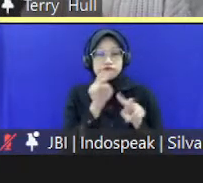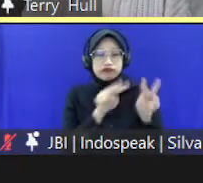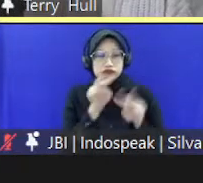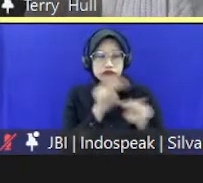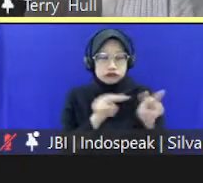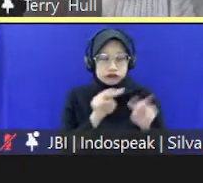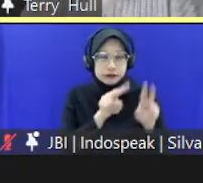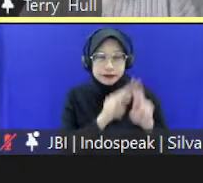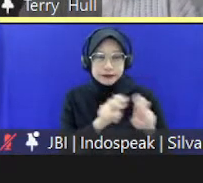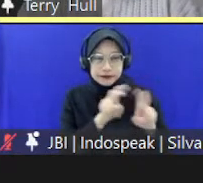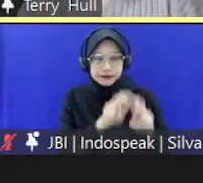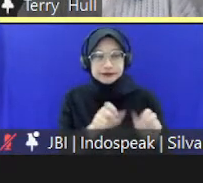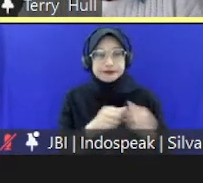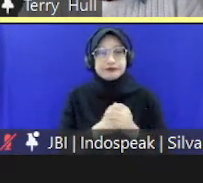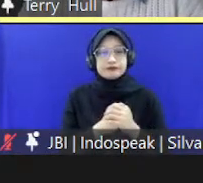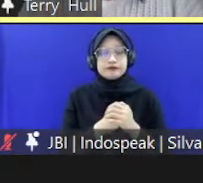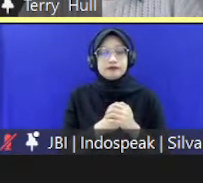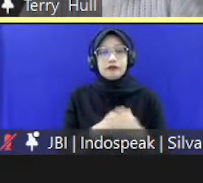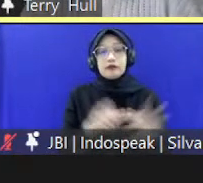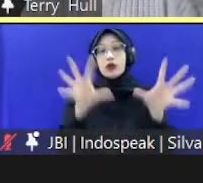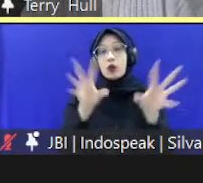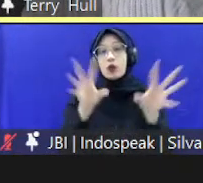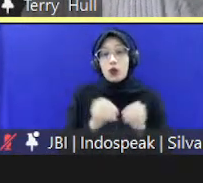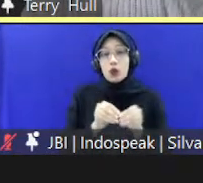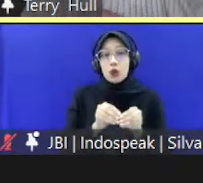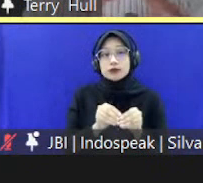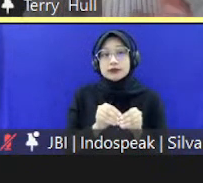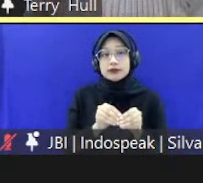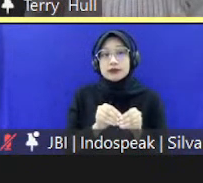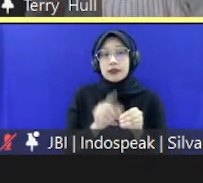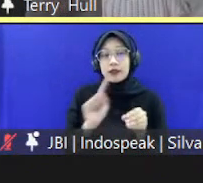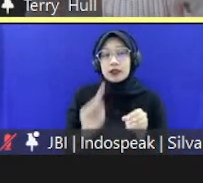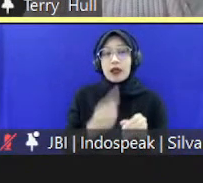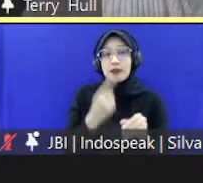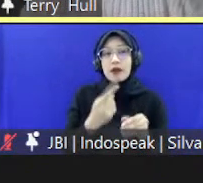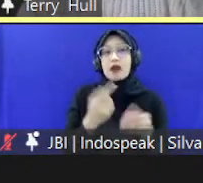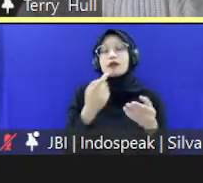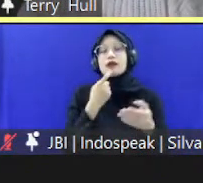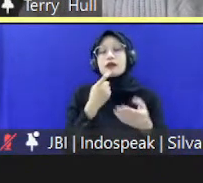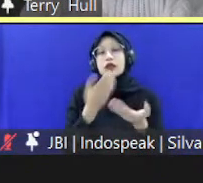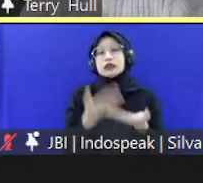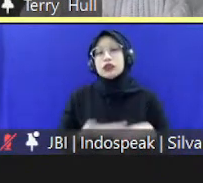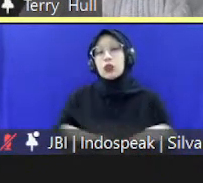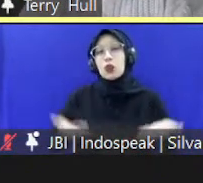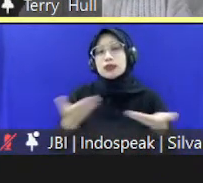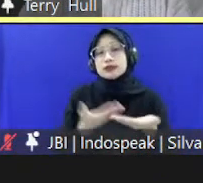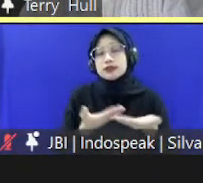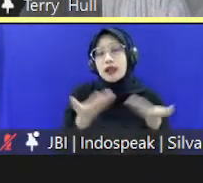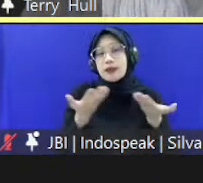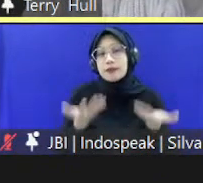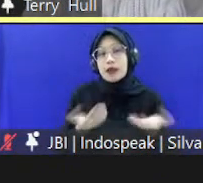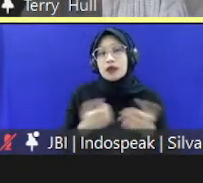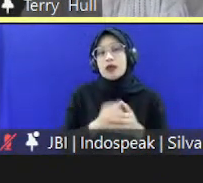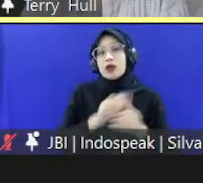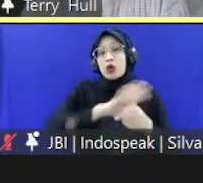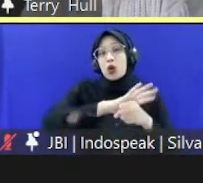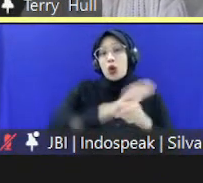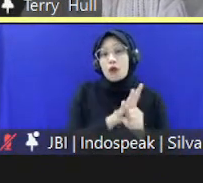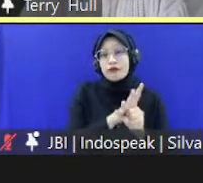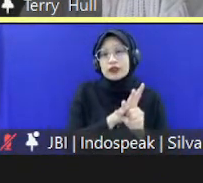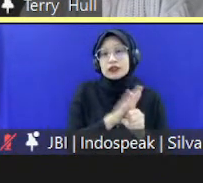My first conclusion about the situation is that